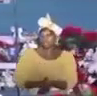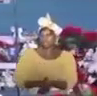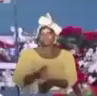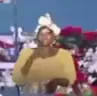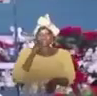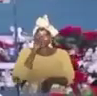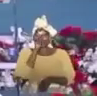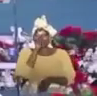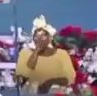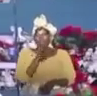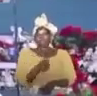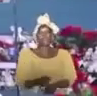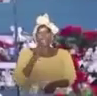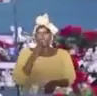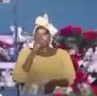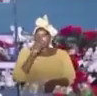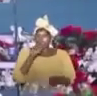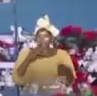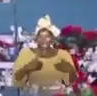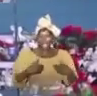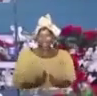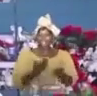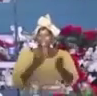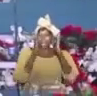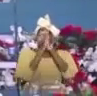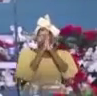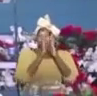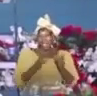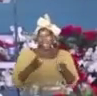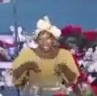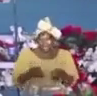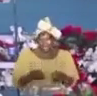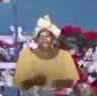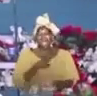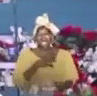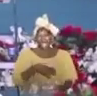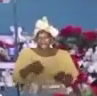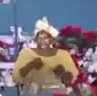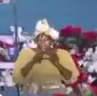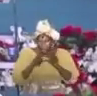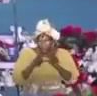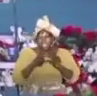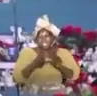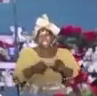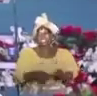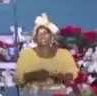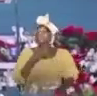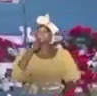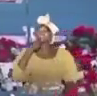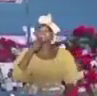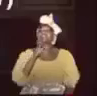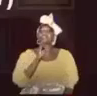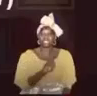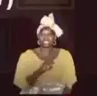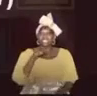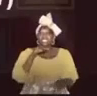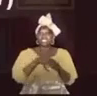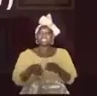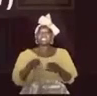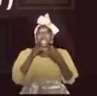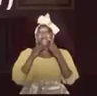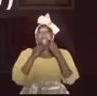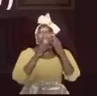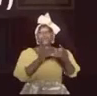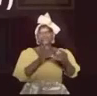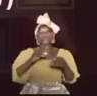life. Acts chapter 2 and verse 42. The Bible says, and they continued steadfastly in the apostles' doctrine